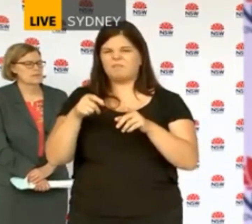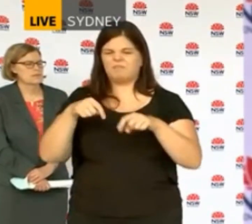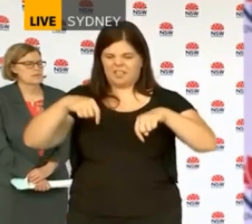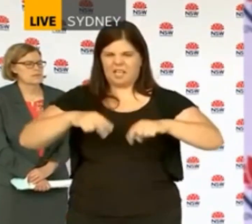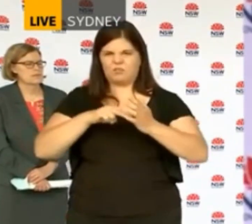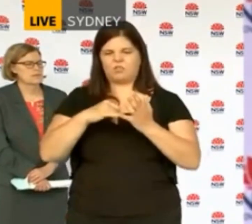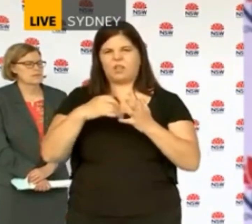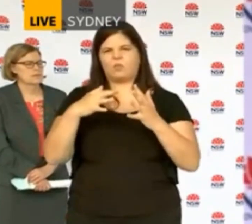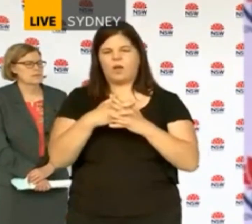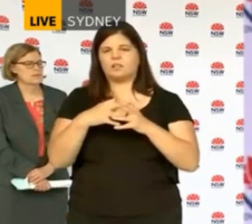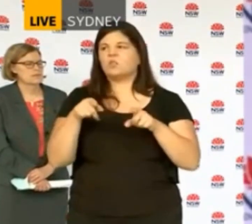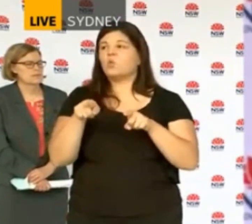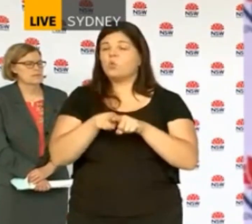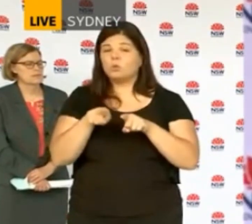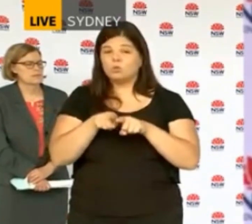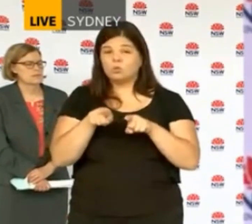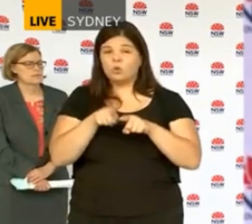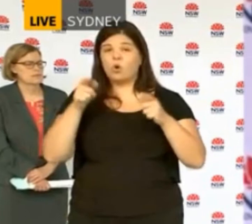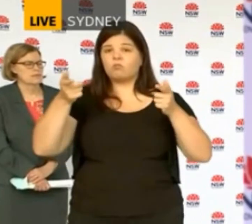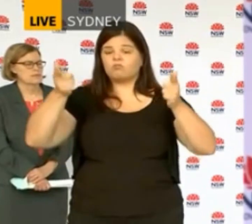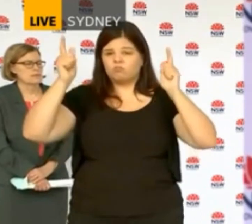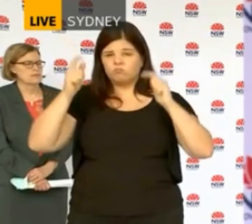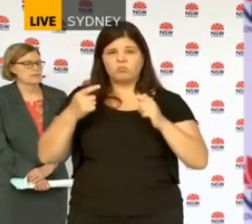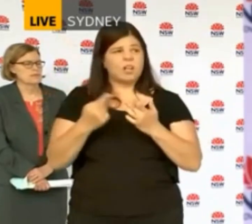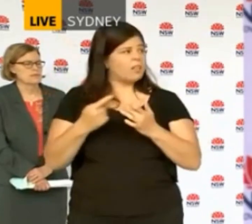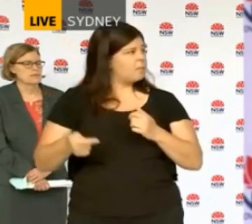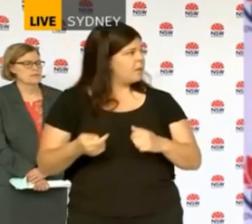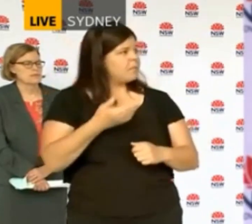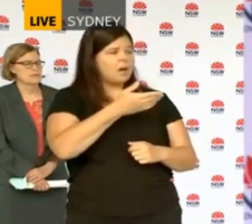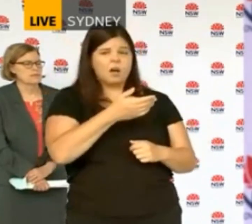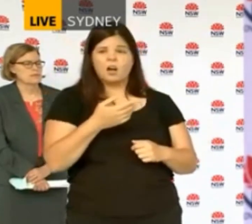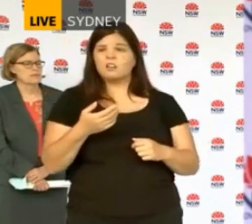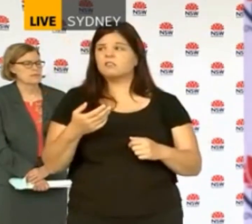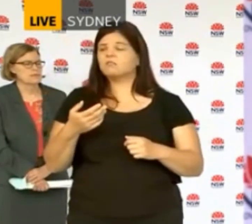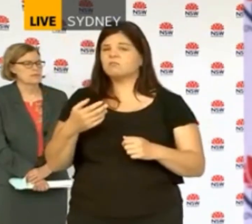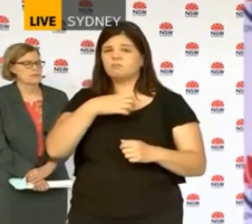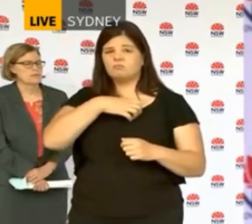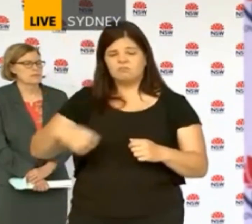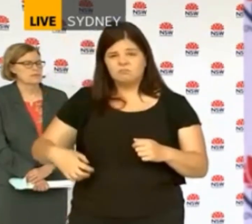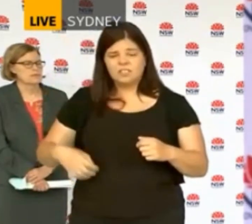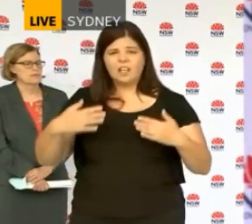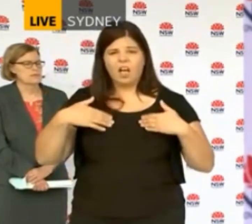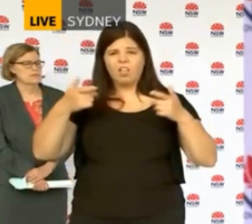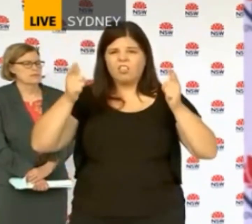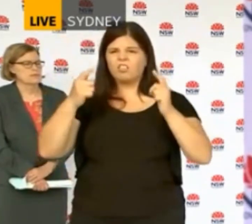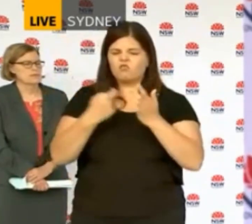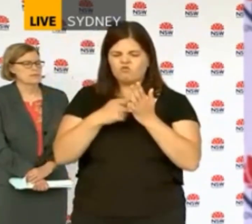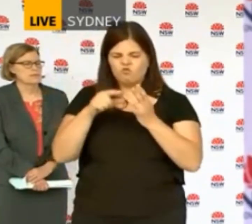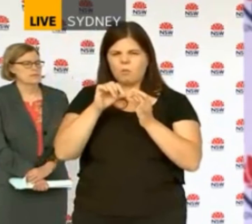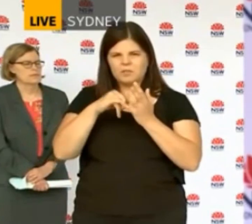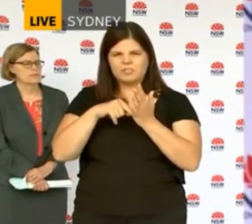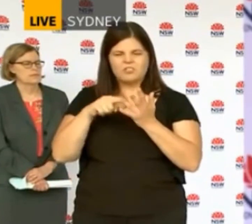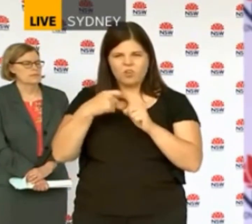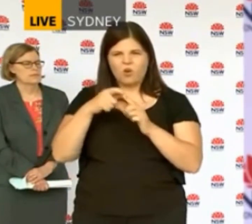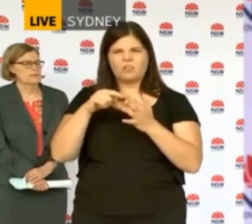local members, I should say, like Brad Hazzard and James Griffin and Rob Stokes, who have been working with their chambers and their